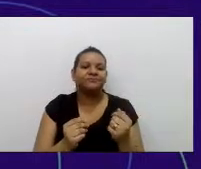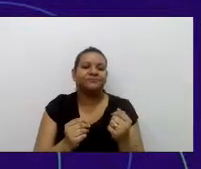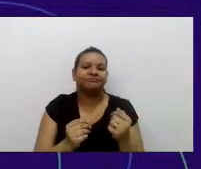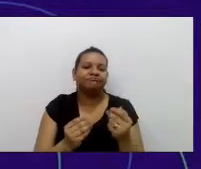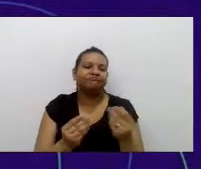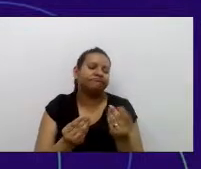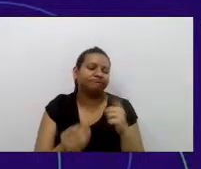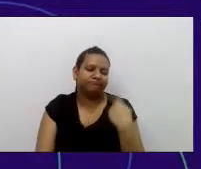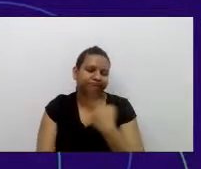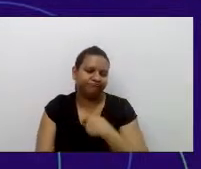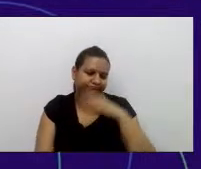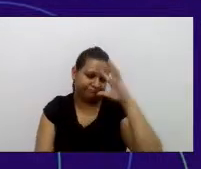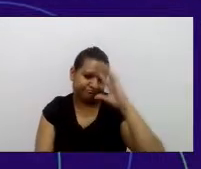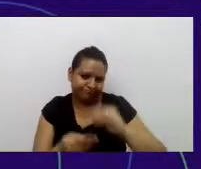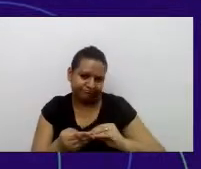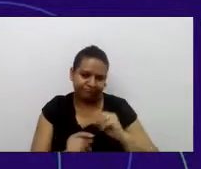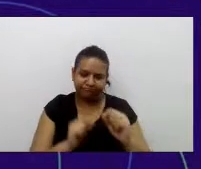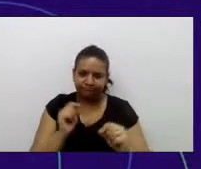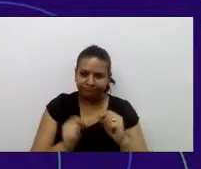discussed today?